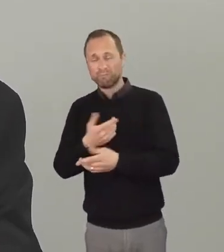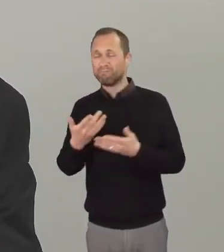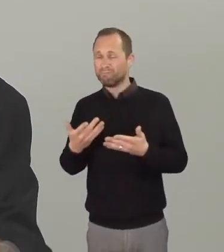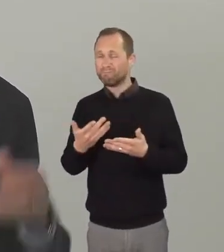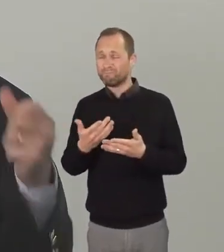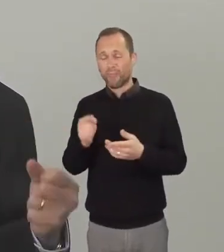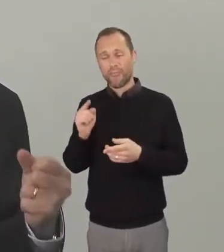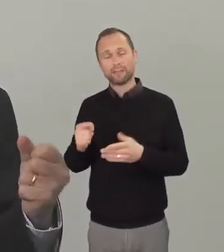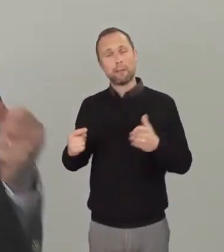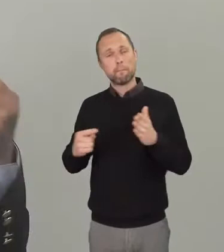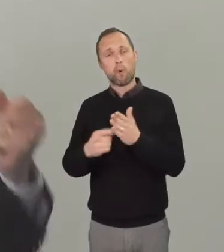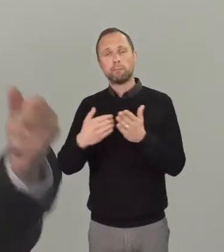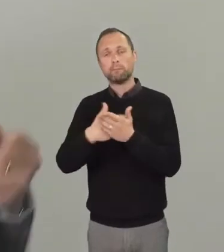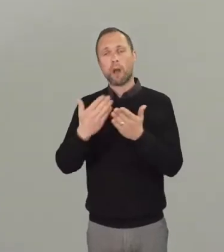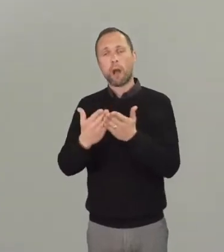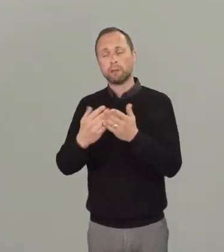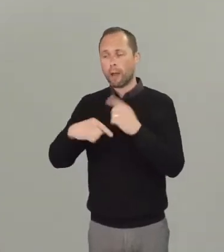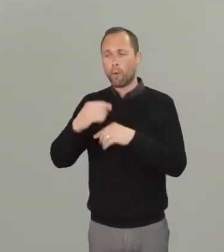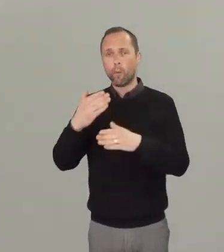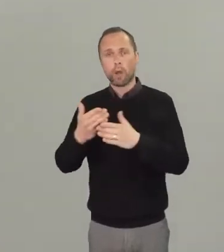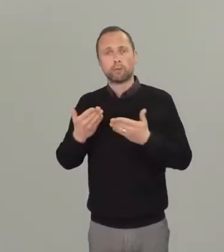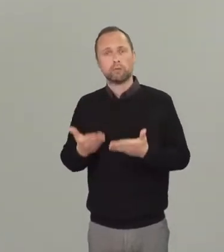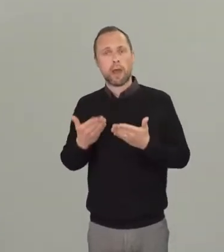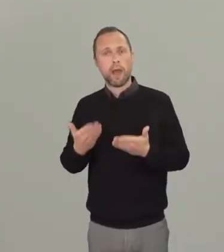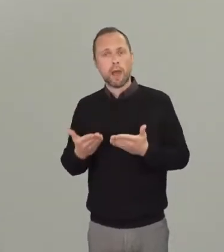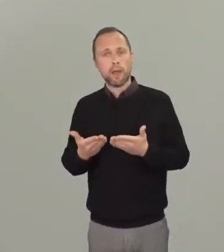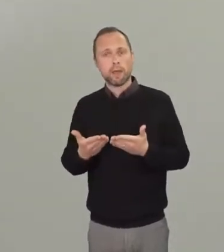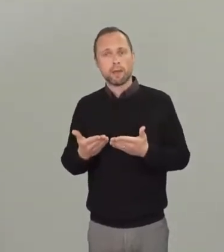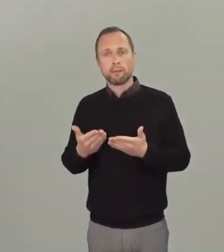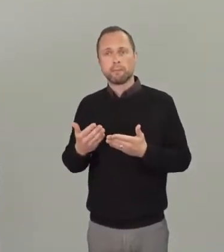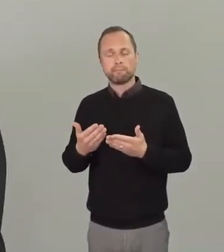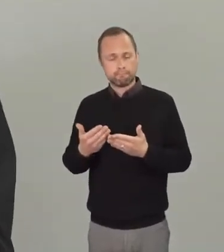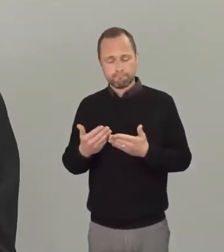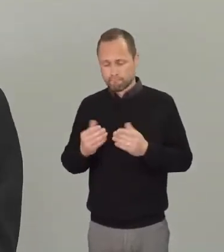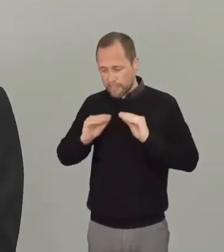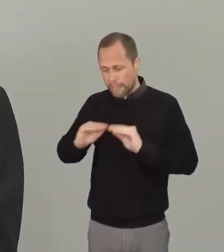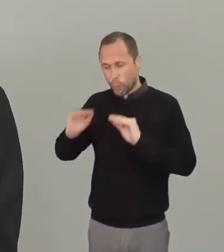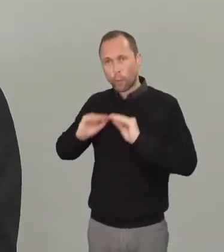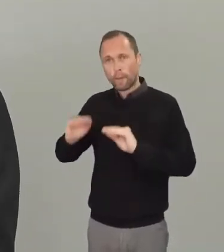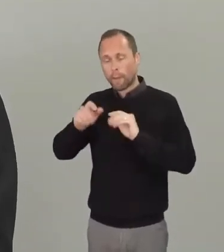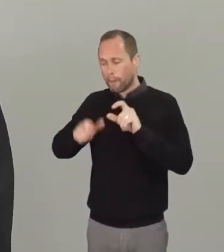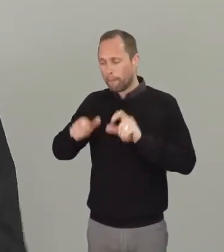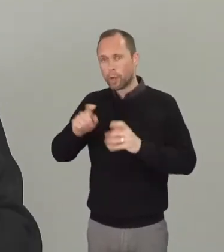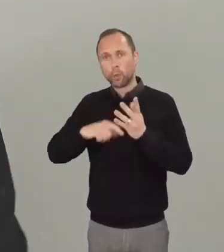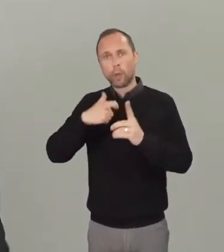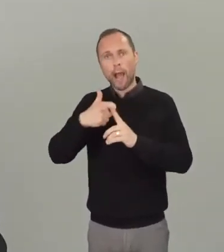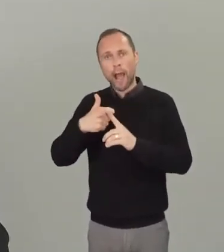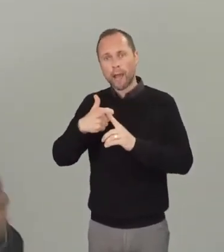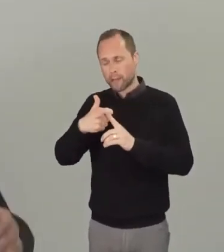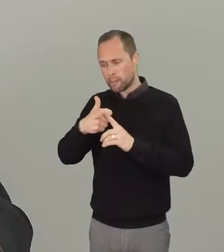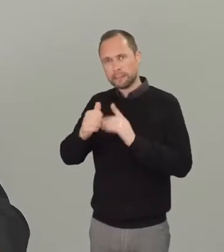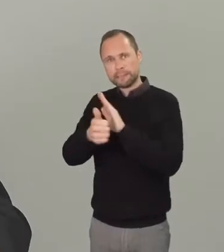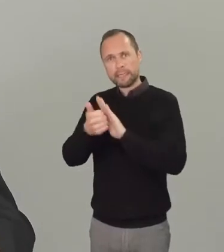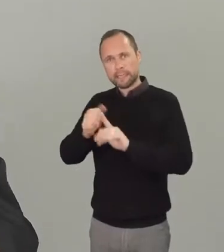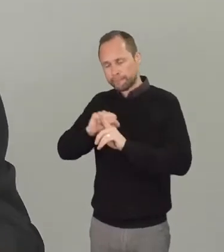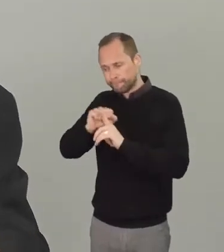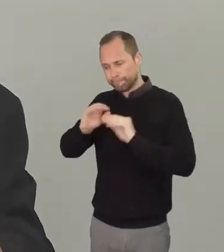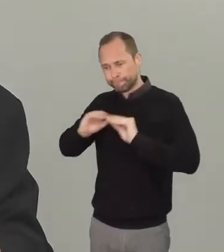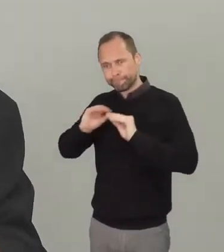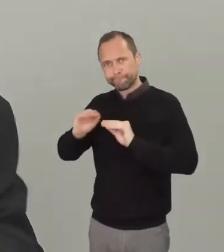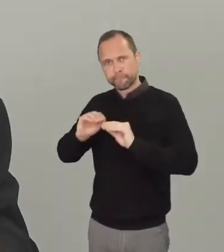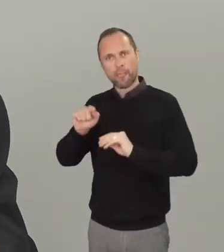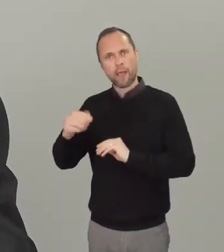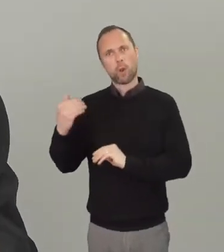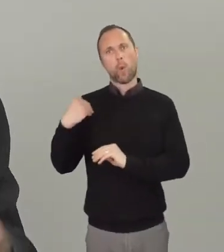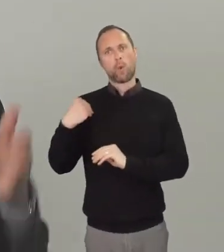part of what we do today. We equip those from the UK who are called to mission.